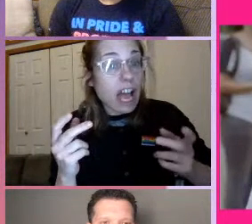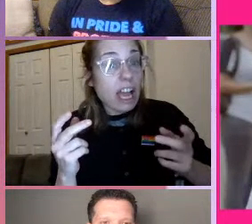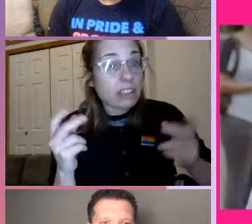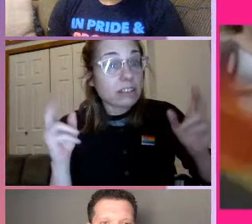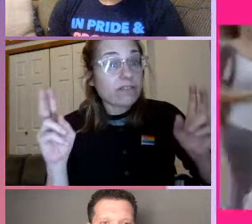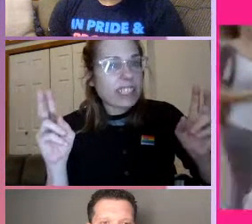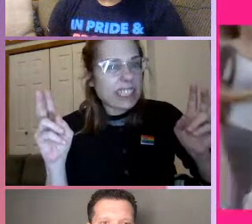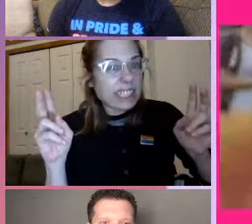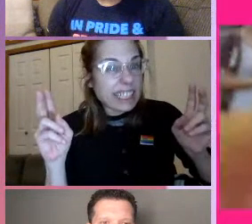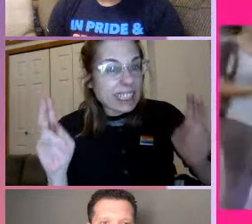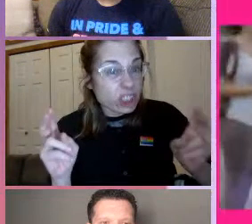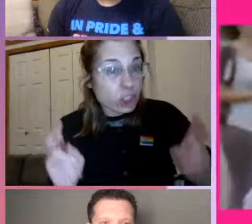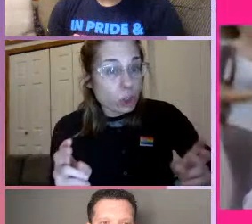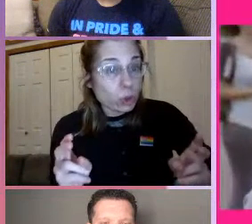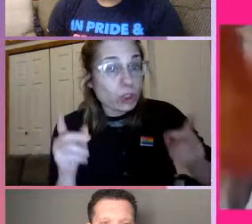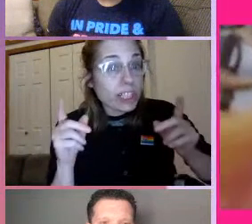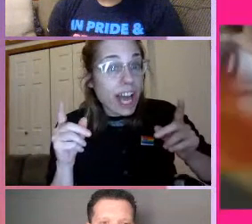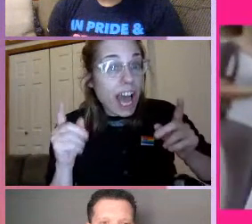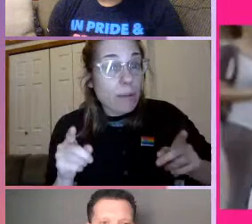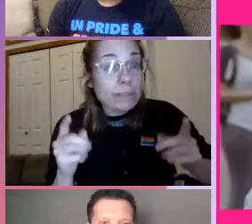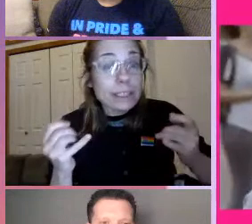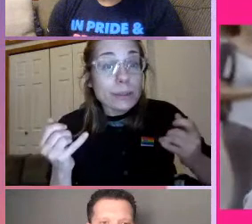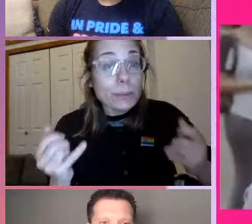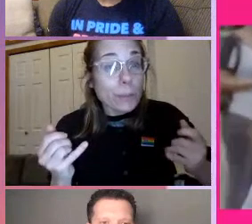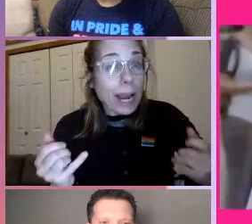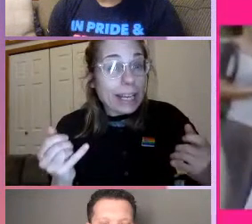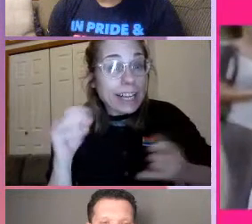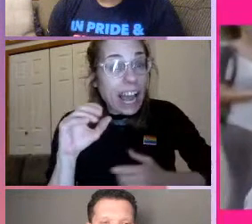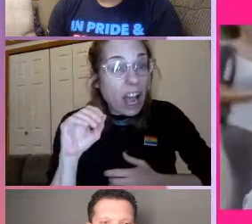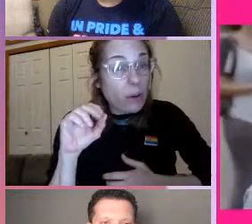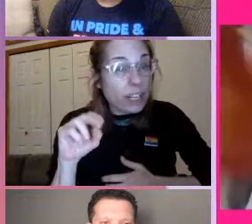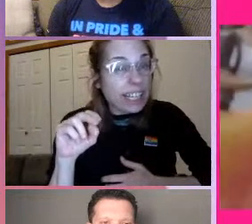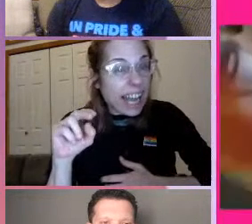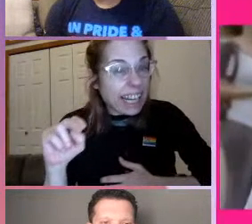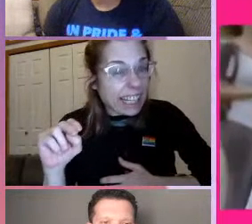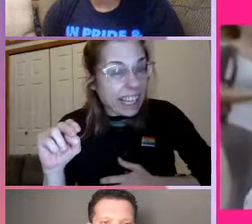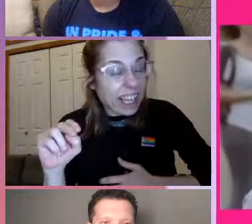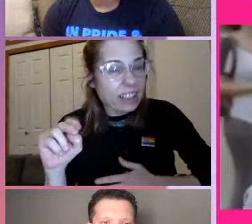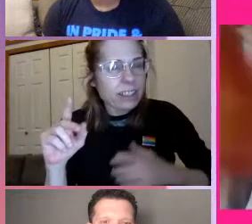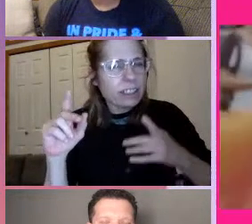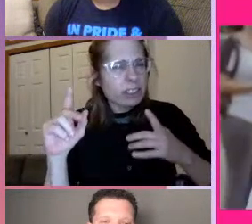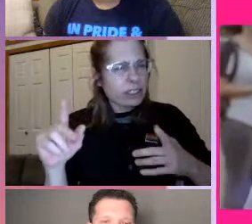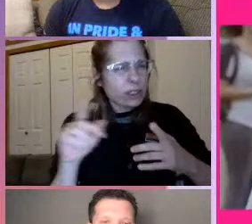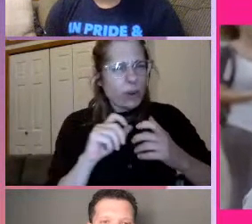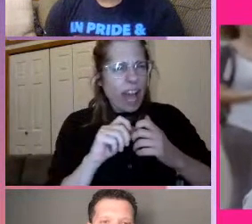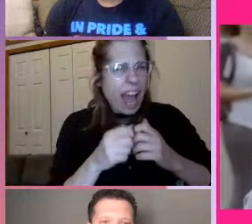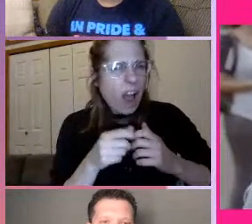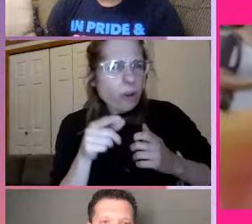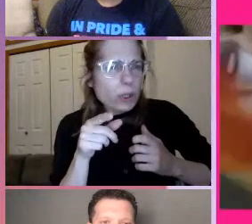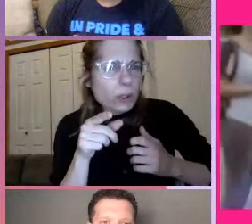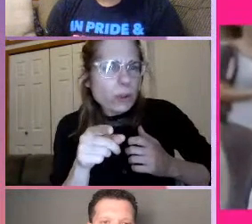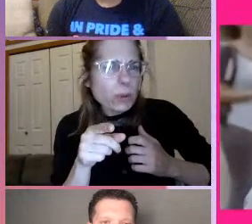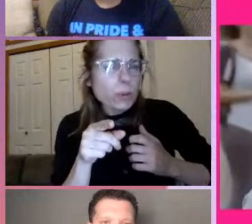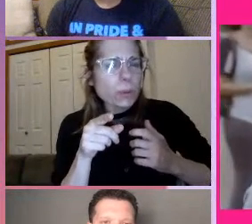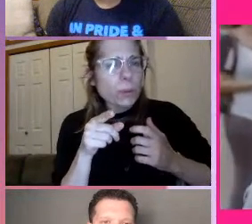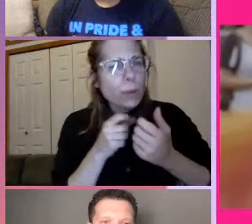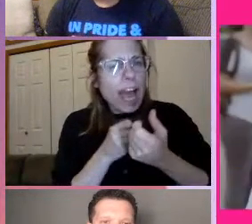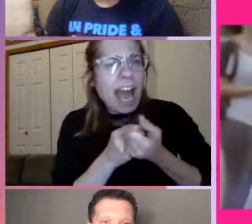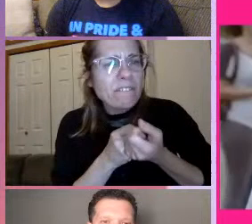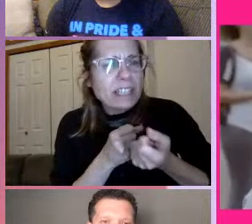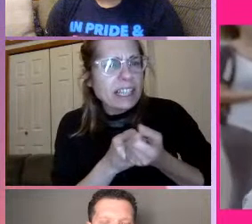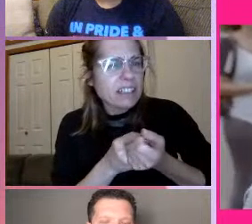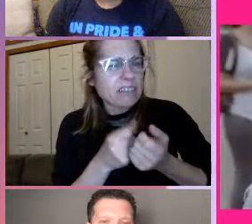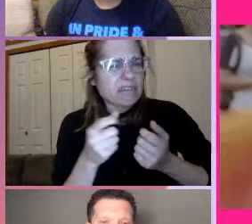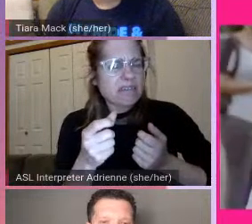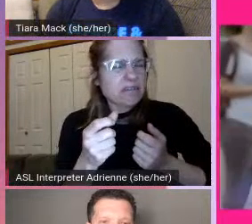Connecticut. What are some of the ways that we can advocate, or what is advocacy? What does it look like to be an advocate?